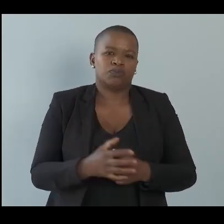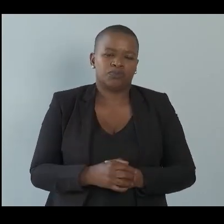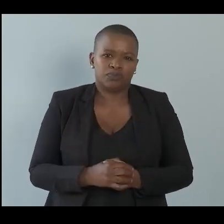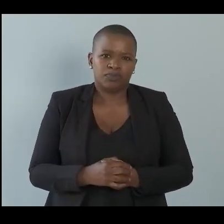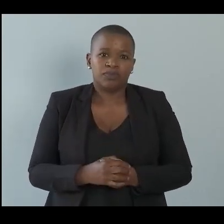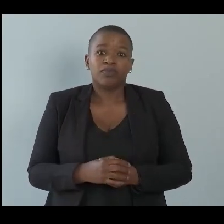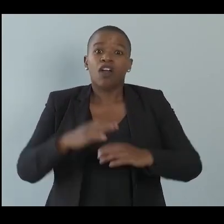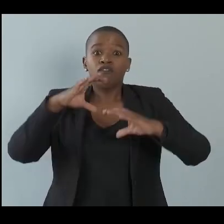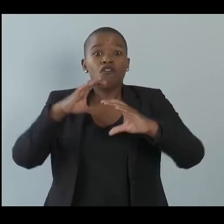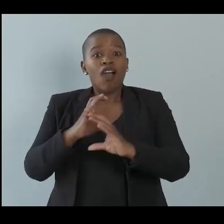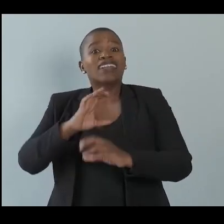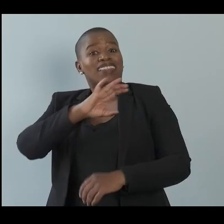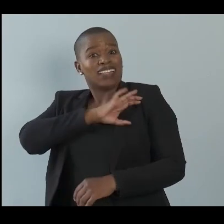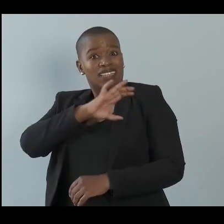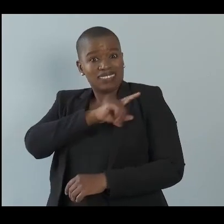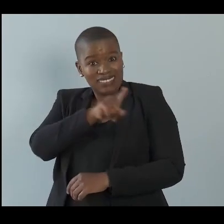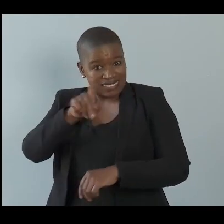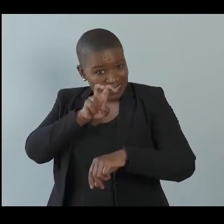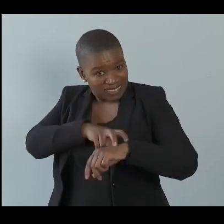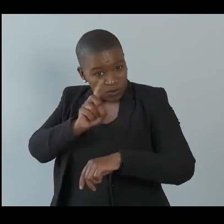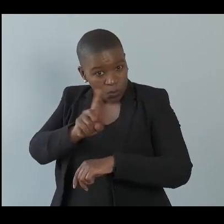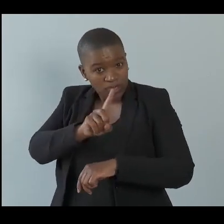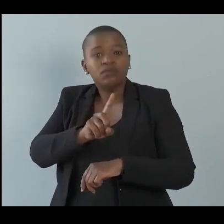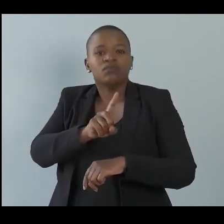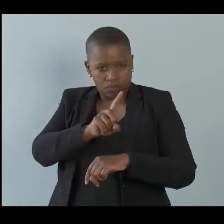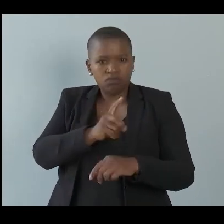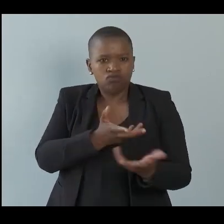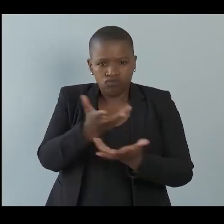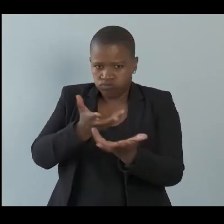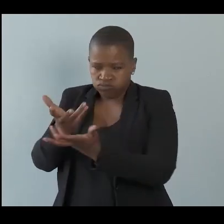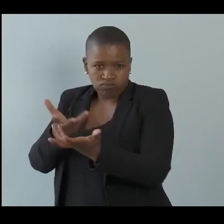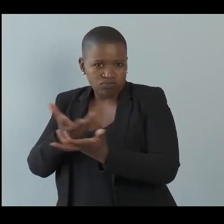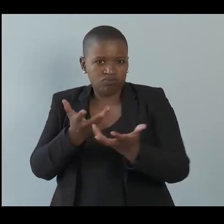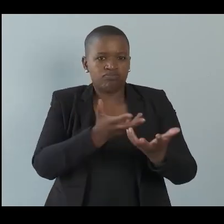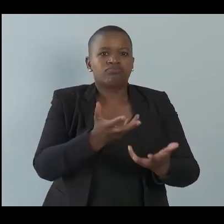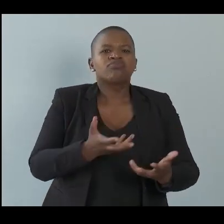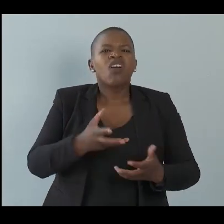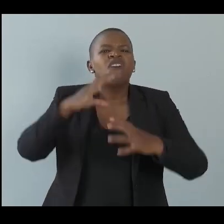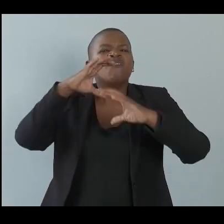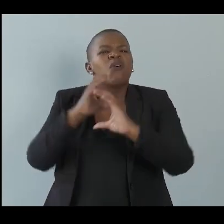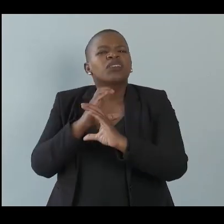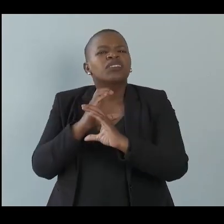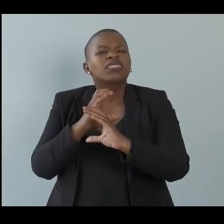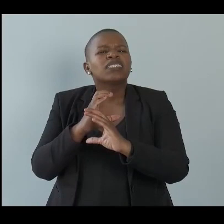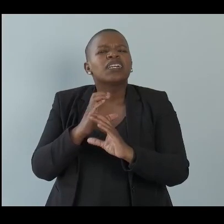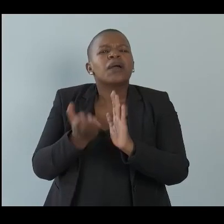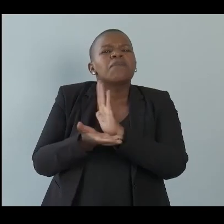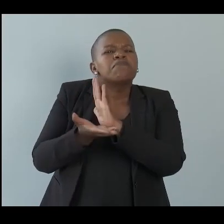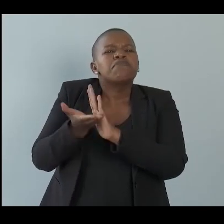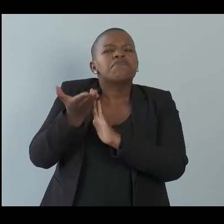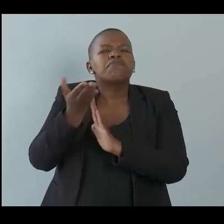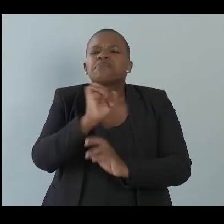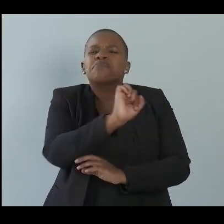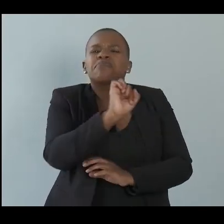obsession. Our customer engagements have highlighted that our customers are focused on ways to improve their understanding of their own